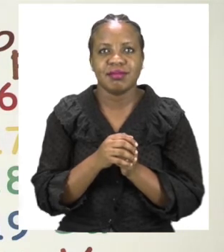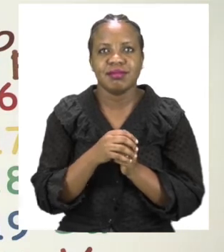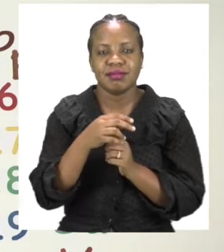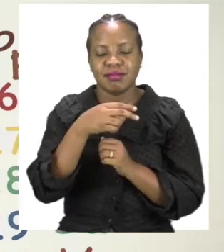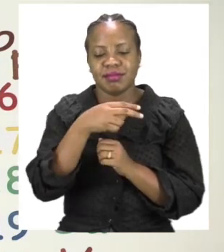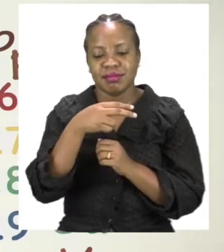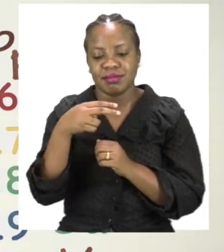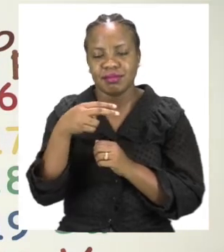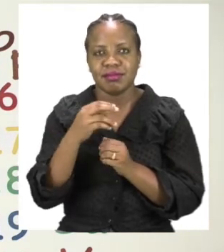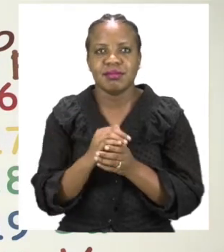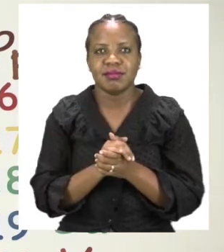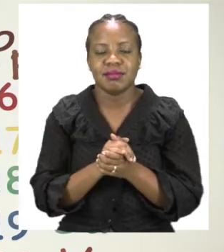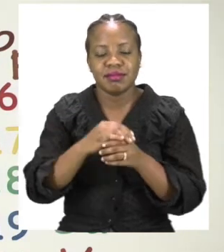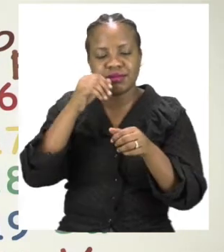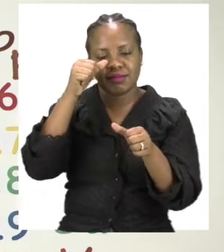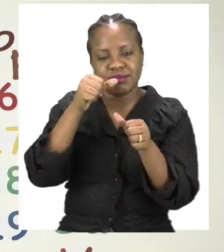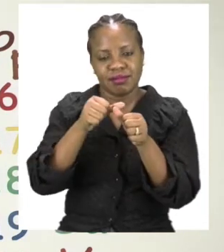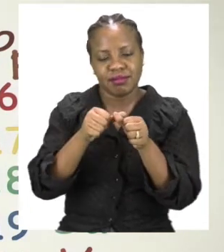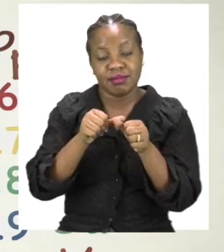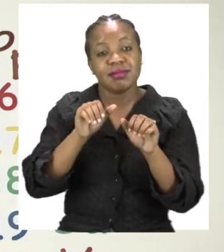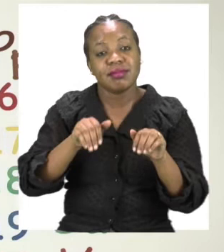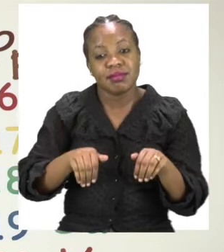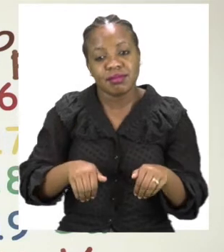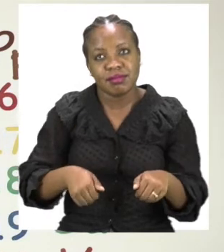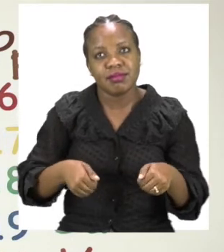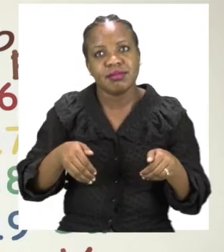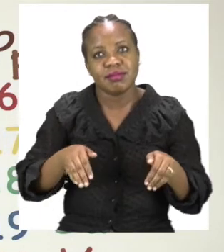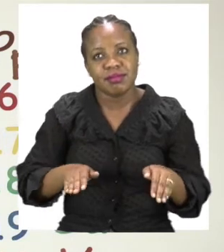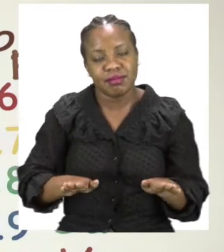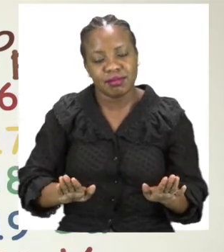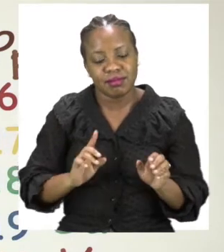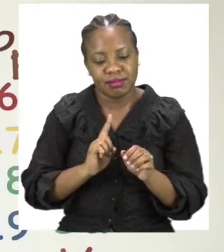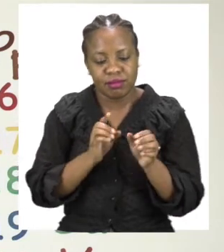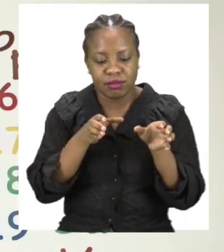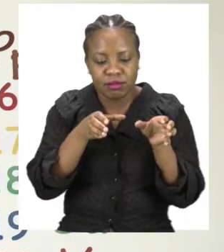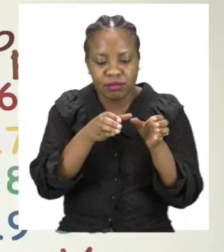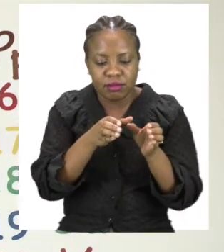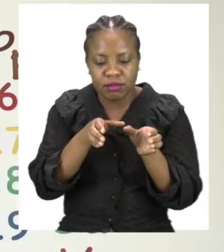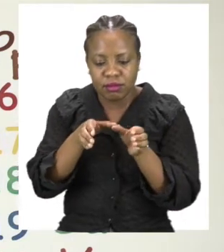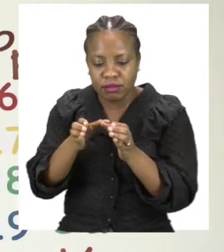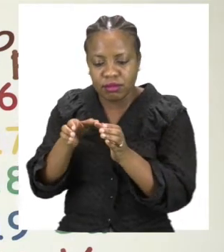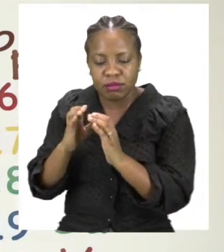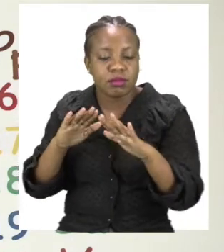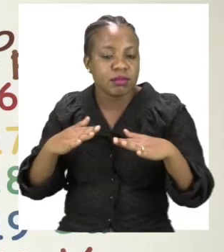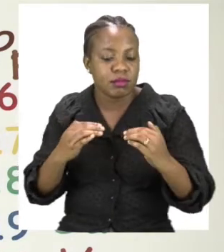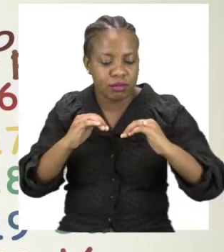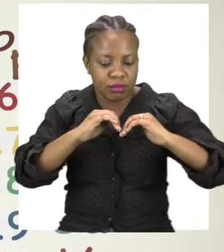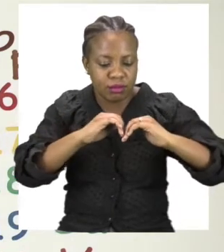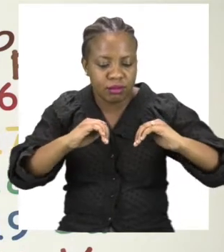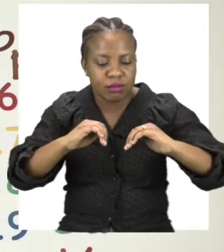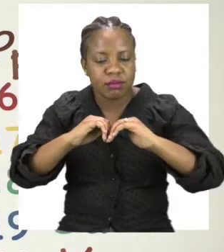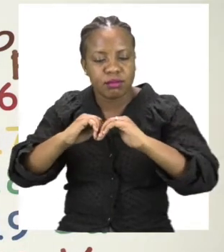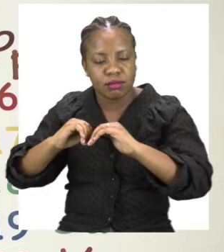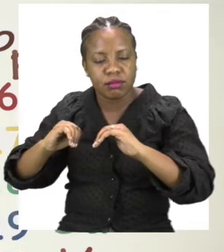So, remember, boys and girls, we first need to group them by breaking them down. So what we are going to